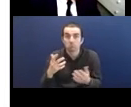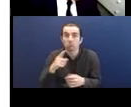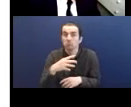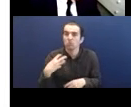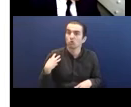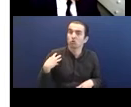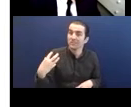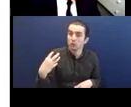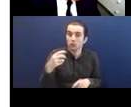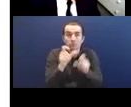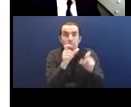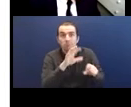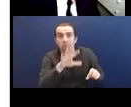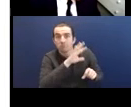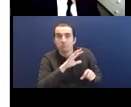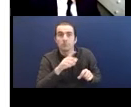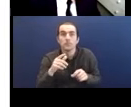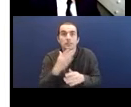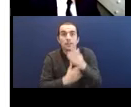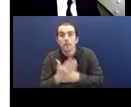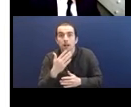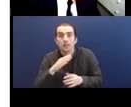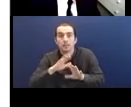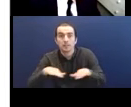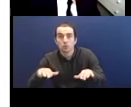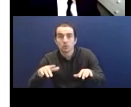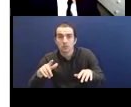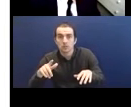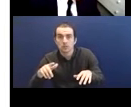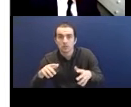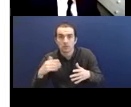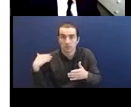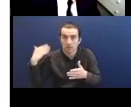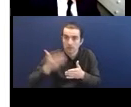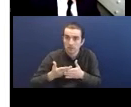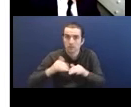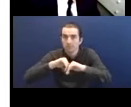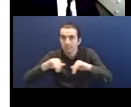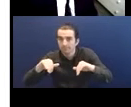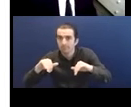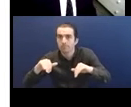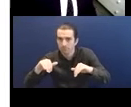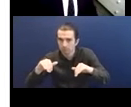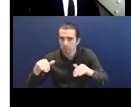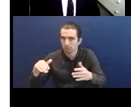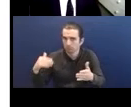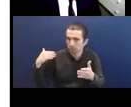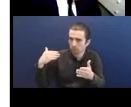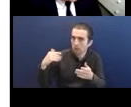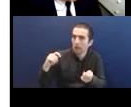certainly they were not interacting with their peers, which here I've got a diagram of the square pegs and the round pegs in two different